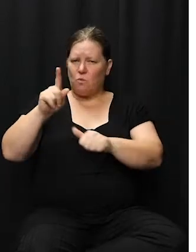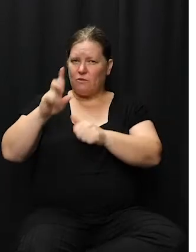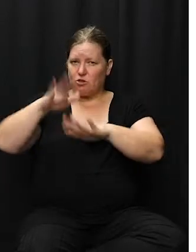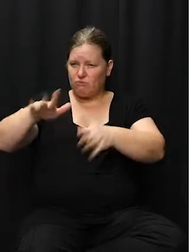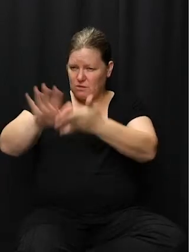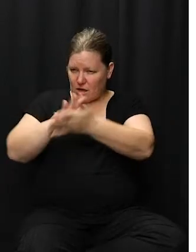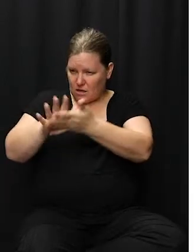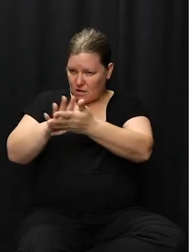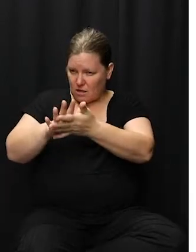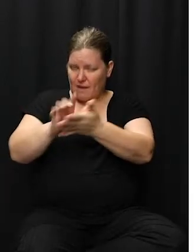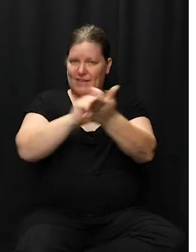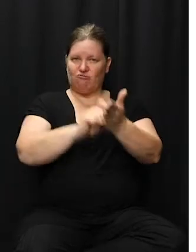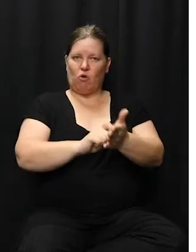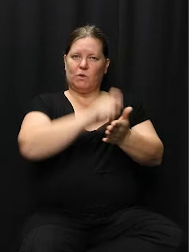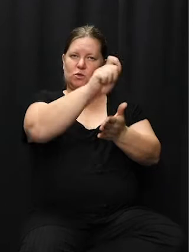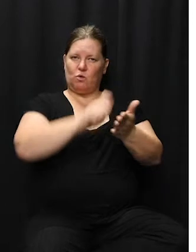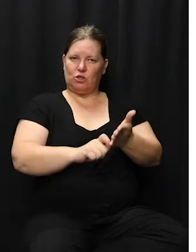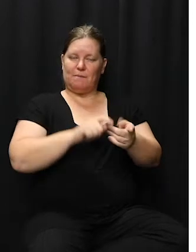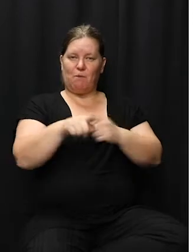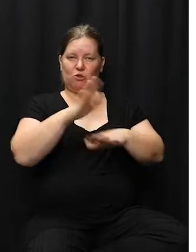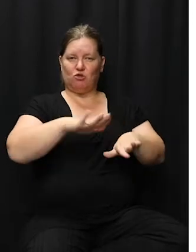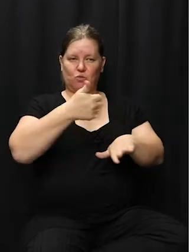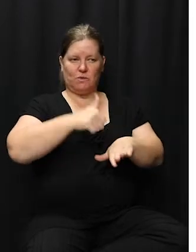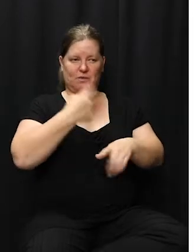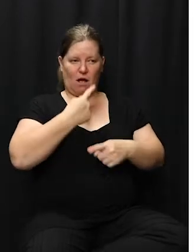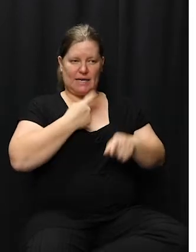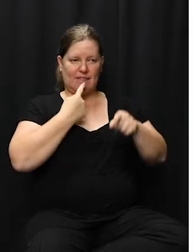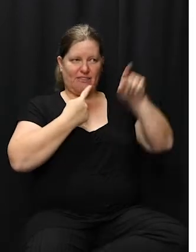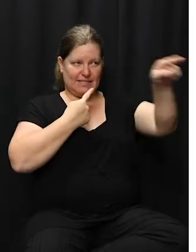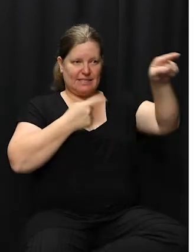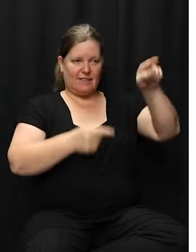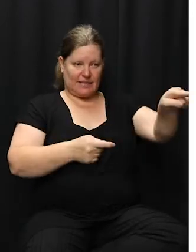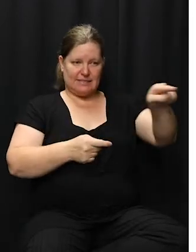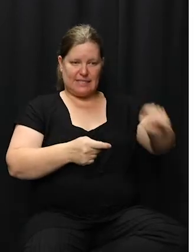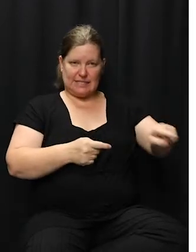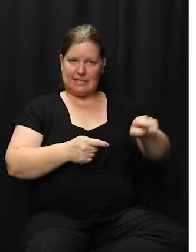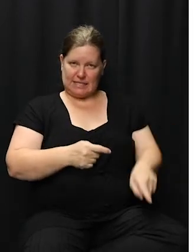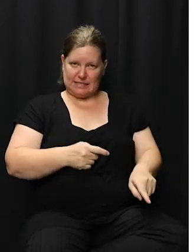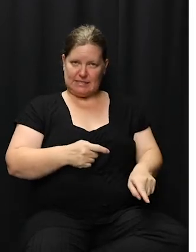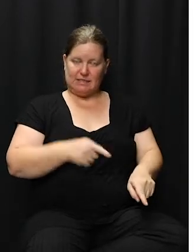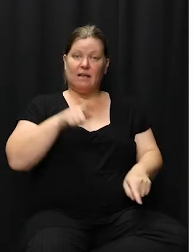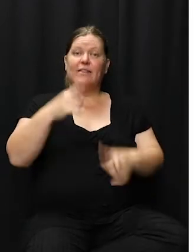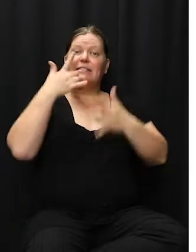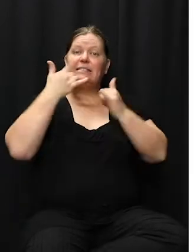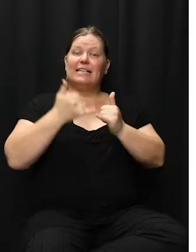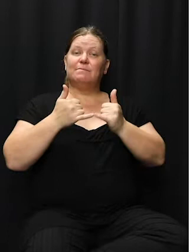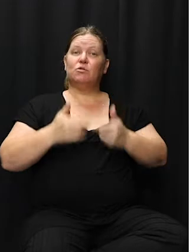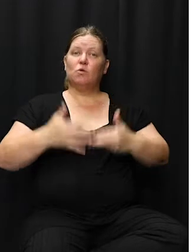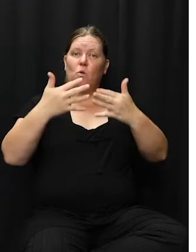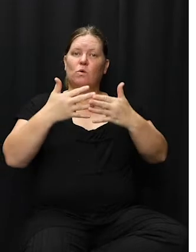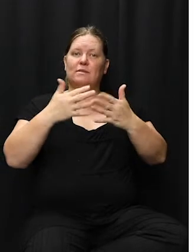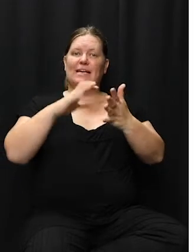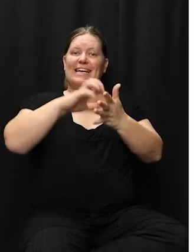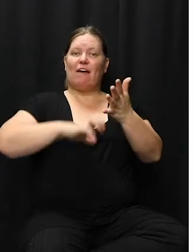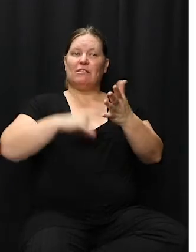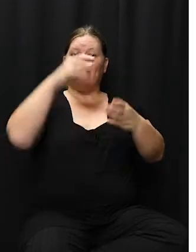verbs. It's designed that way. And then they filmed however many children, and then wrote the score sheet based on what the